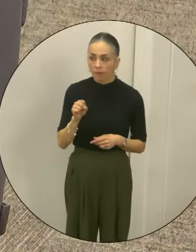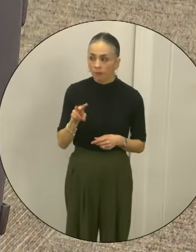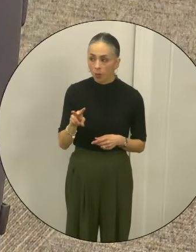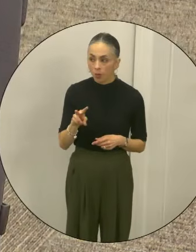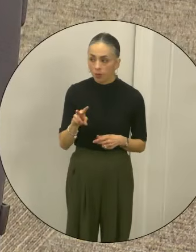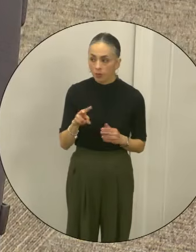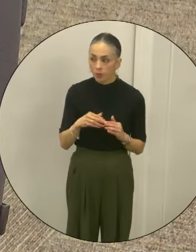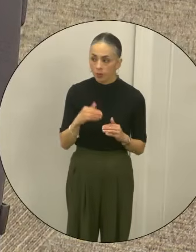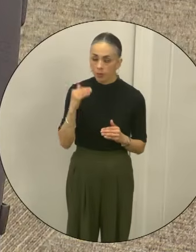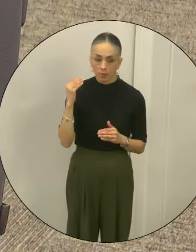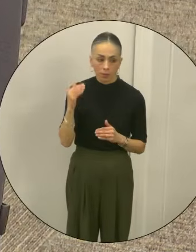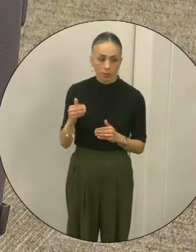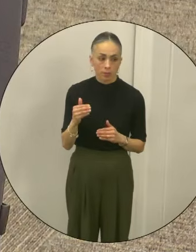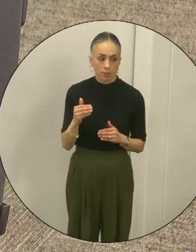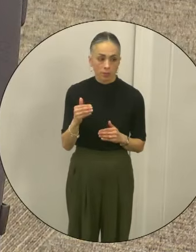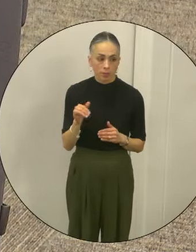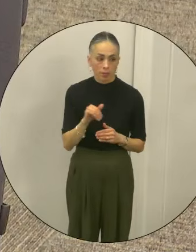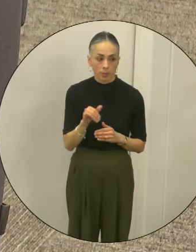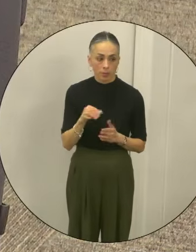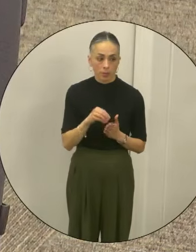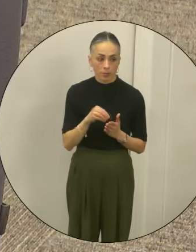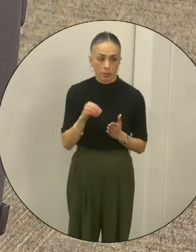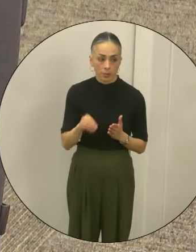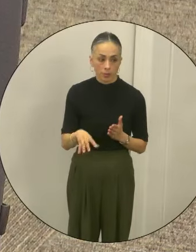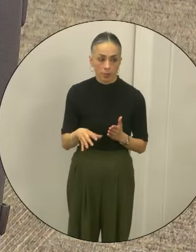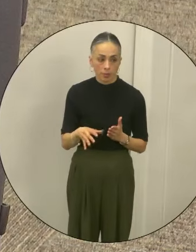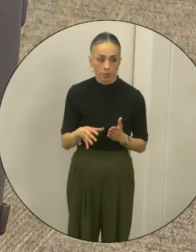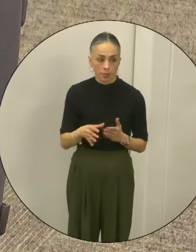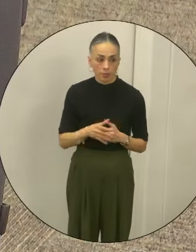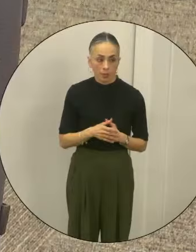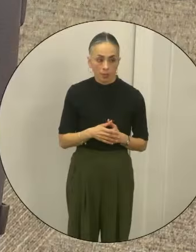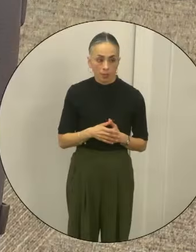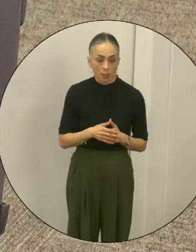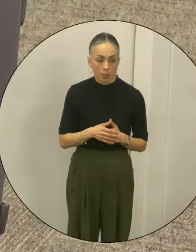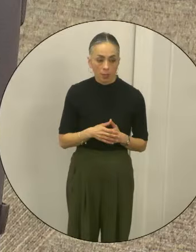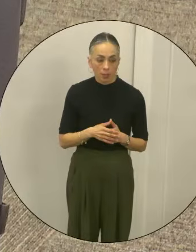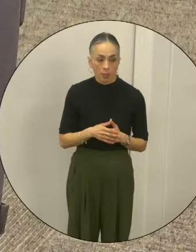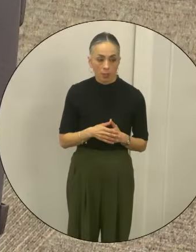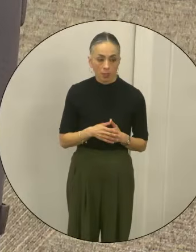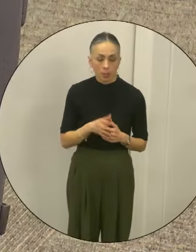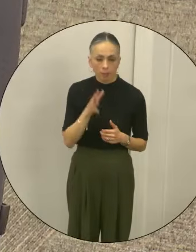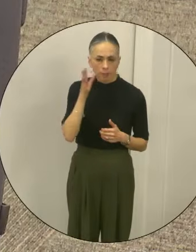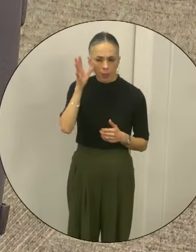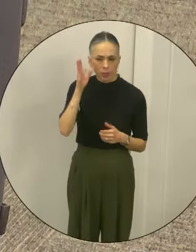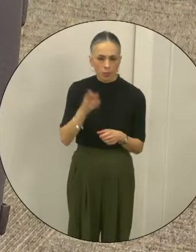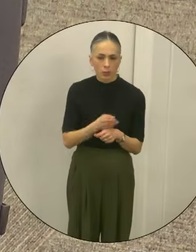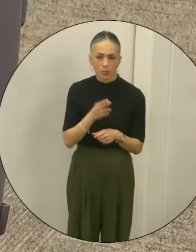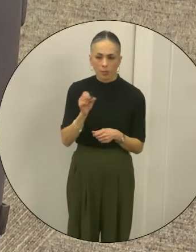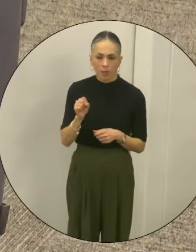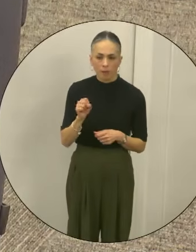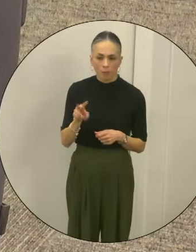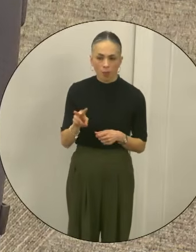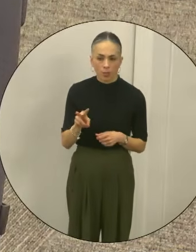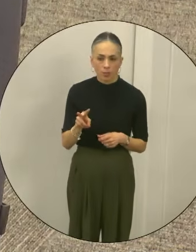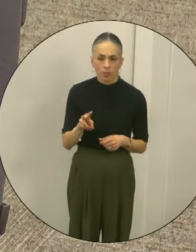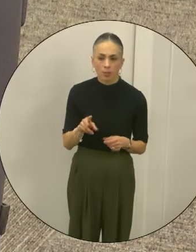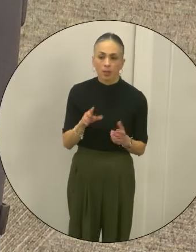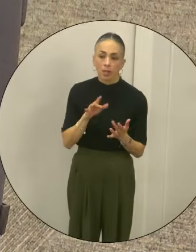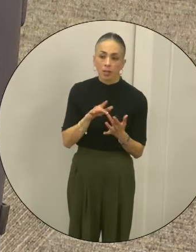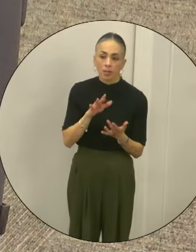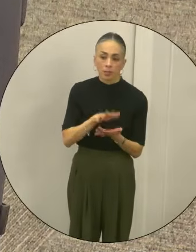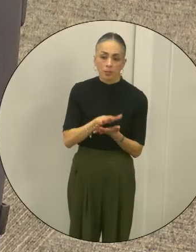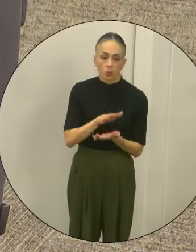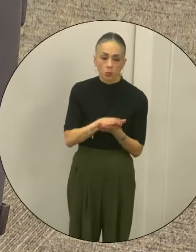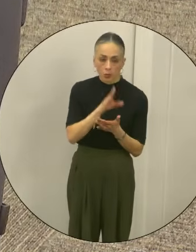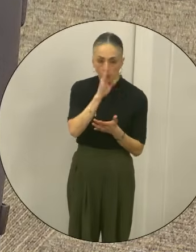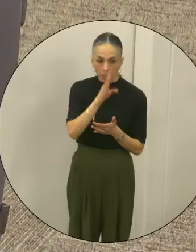exceedingly as much as students. I don't have that data, so let me not say that, but parents use it, as well as contacting the school